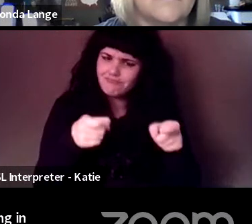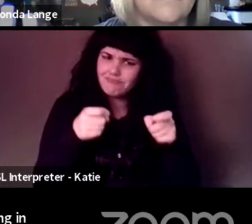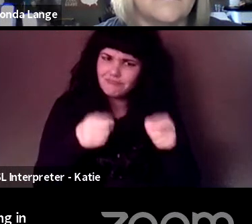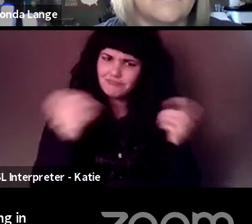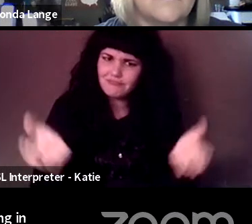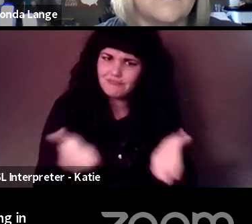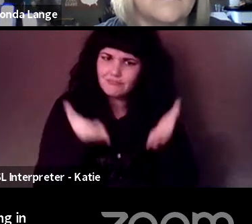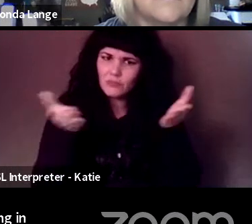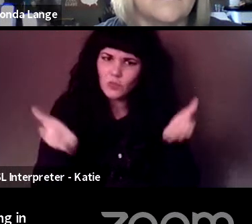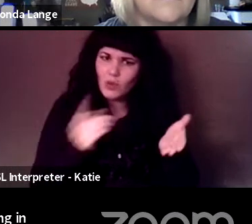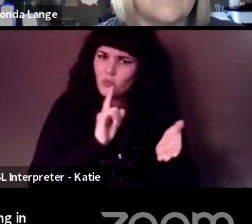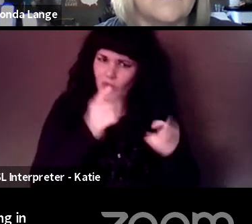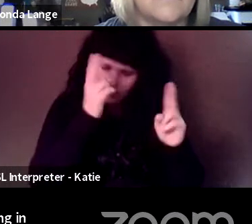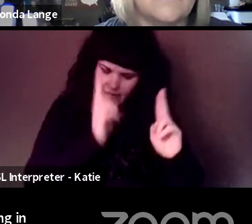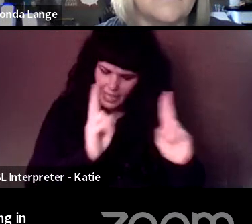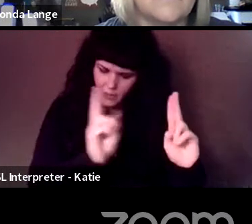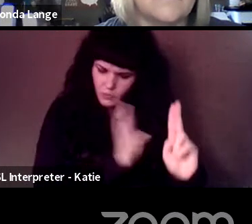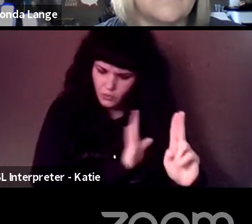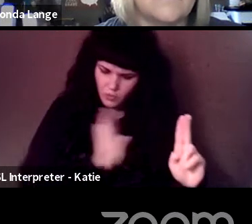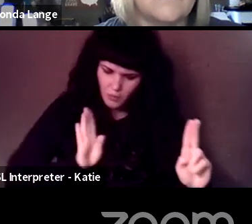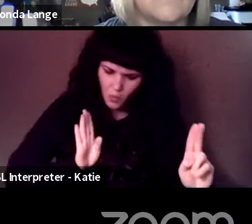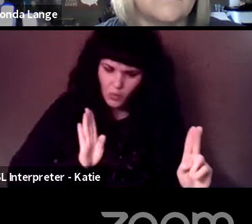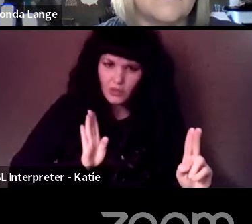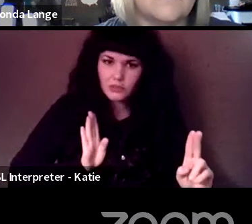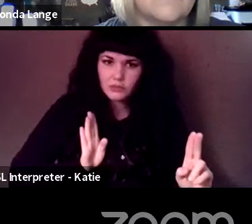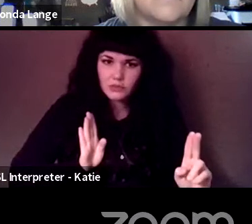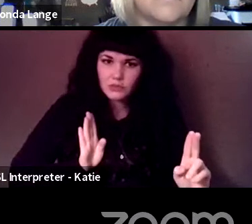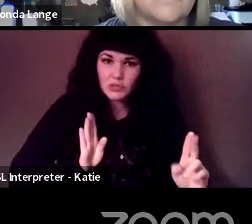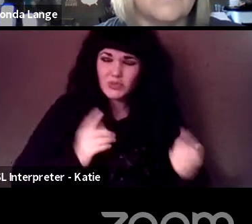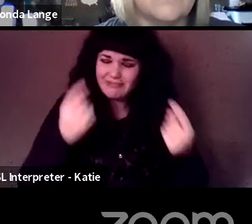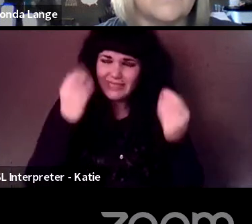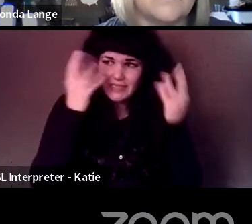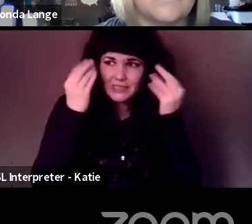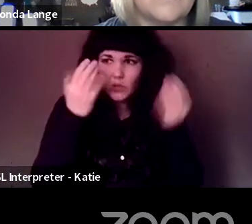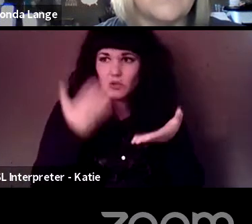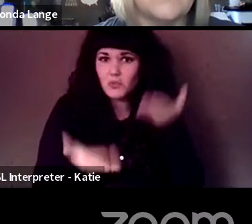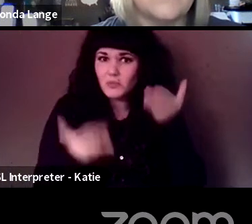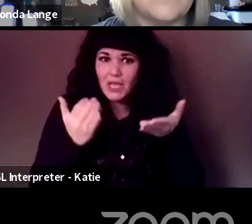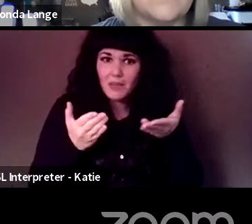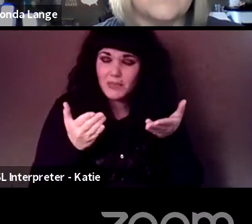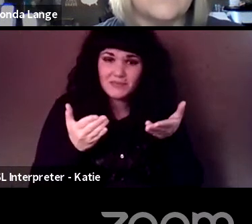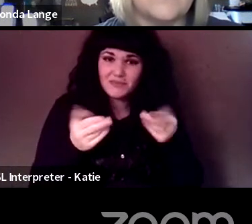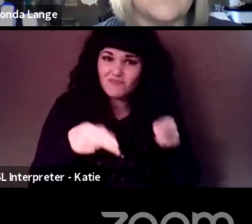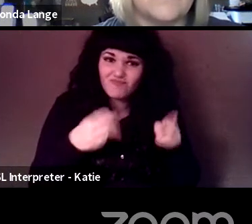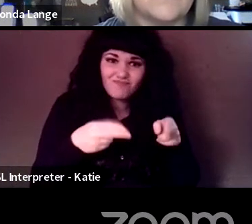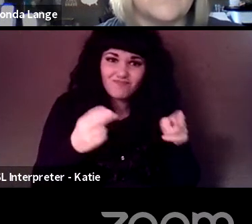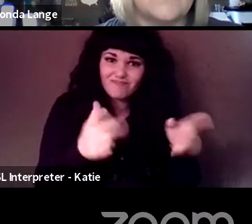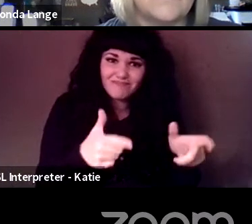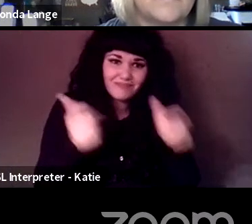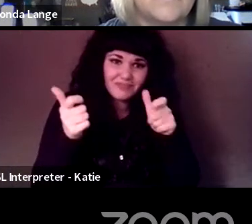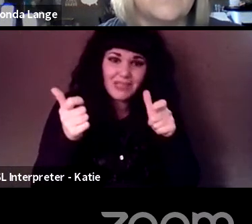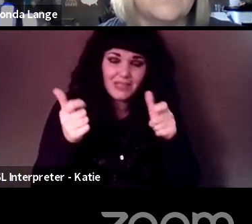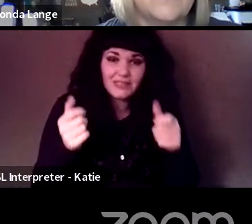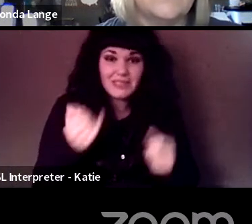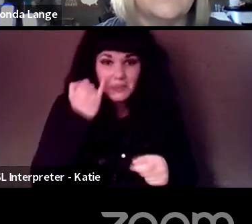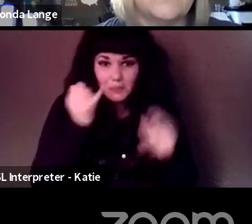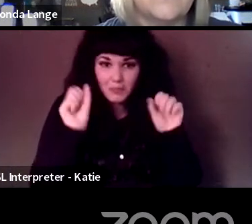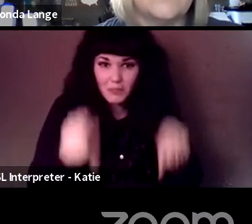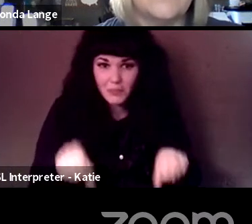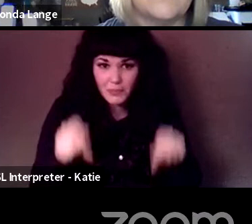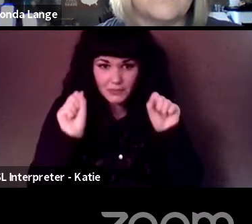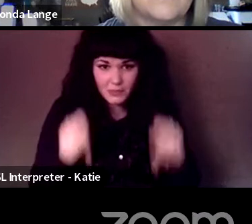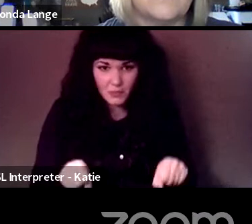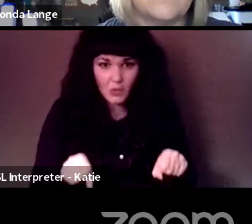Honorable Board to consider expediting as much as possible the effort to make sure that